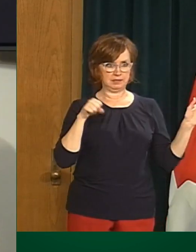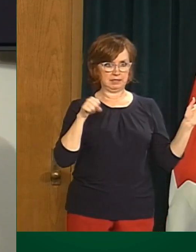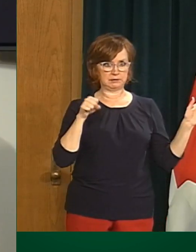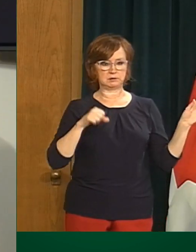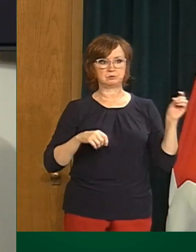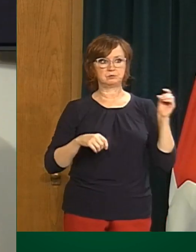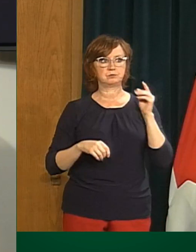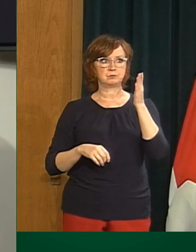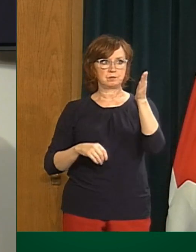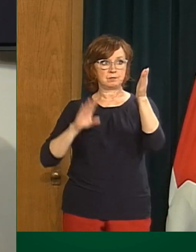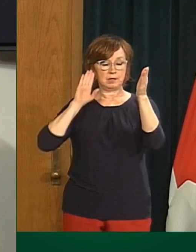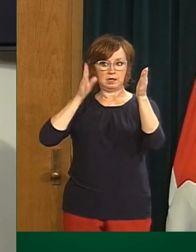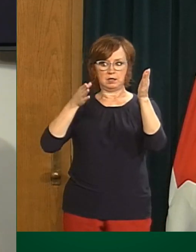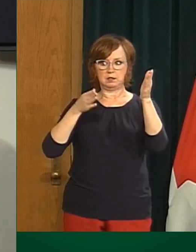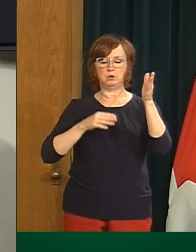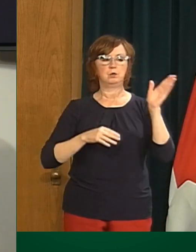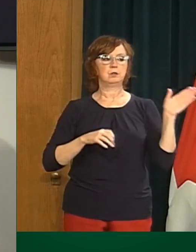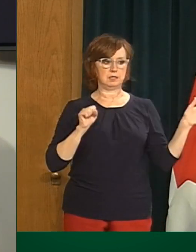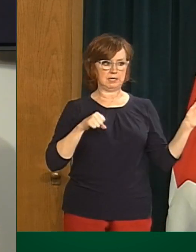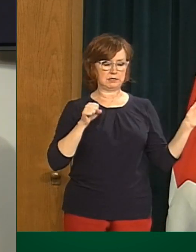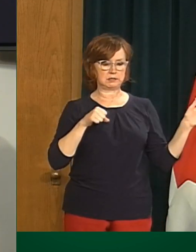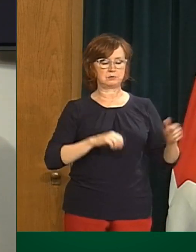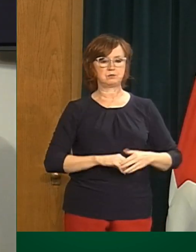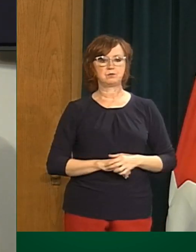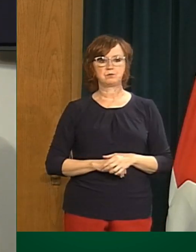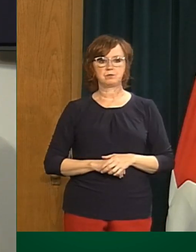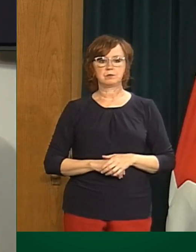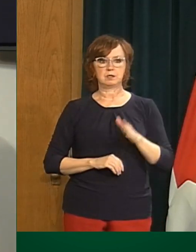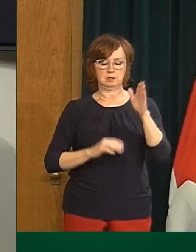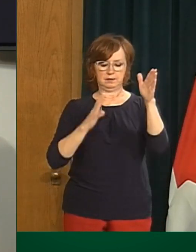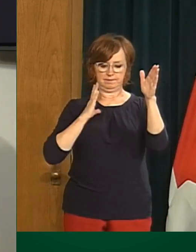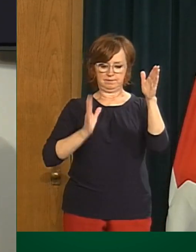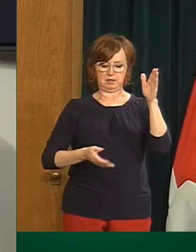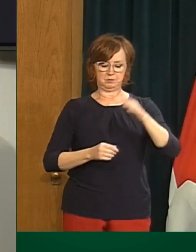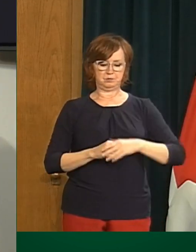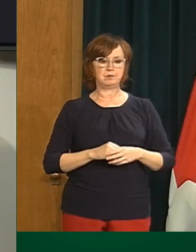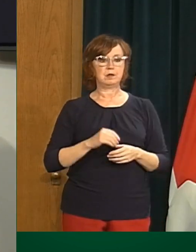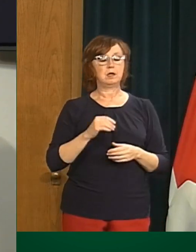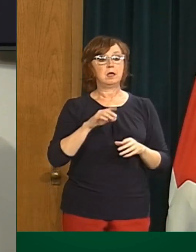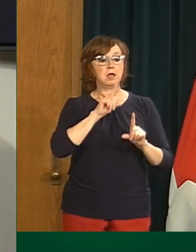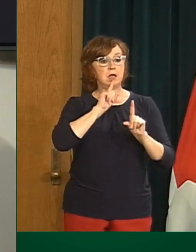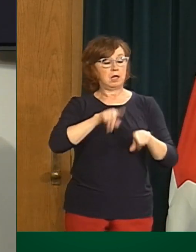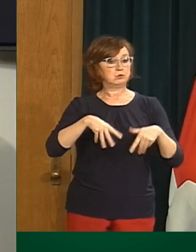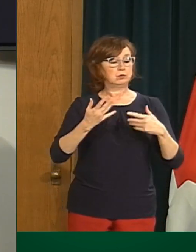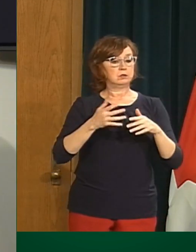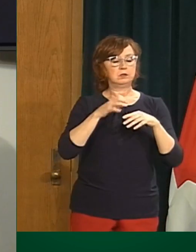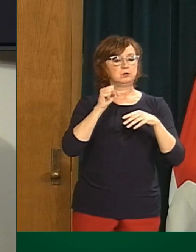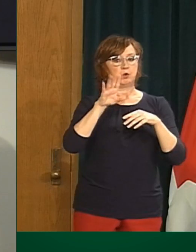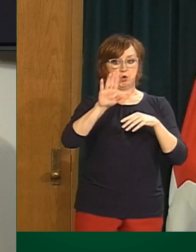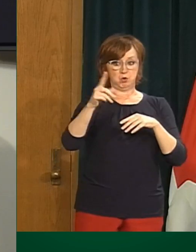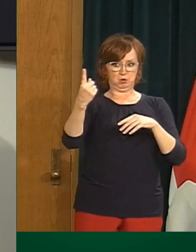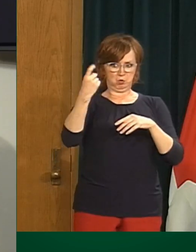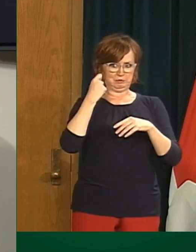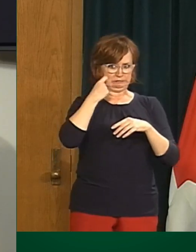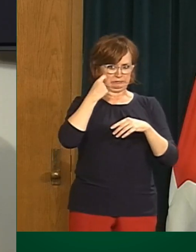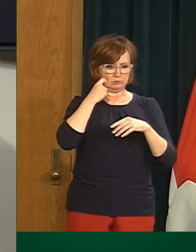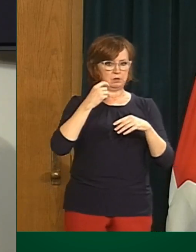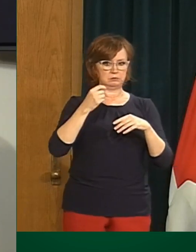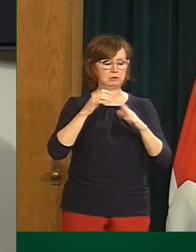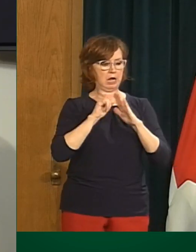hear you. Hello? Yes, Yes. we can hear you. Okay. So the question is about